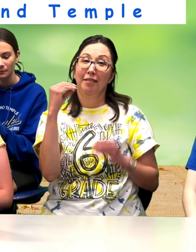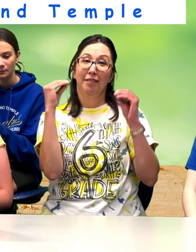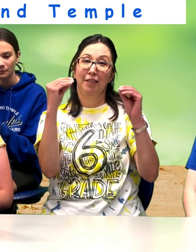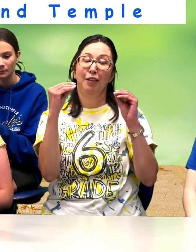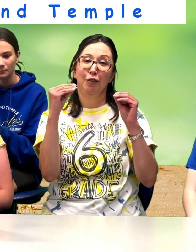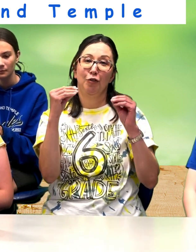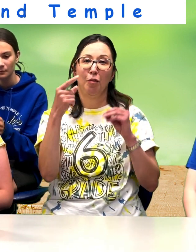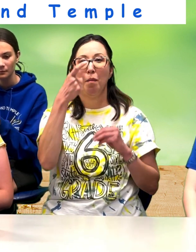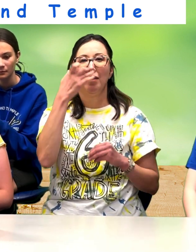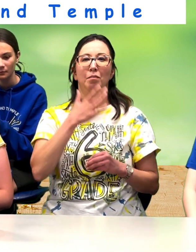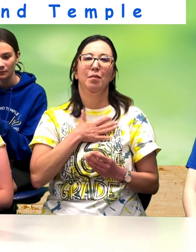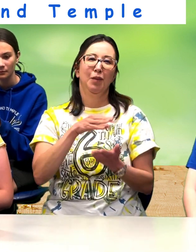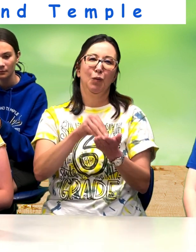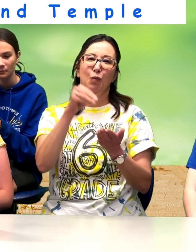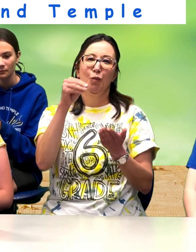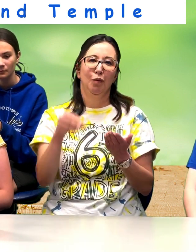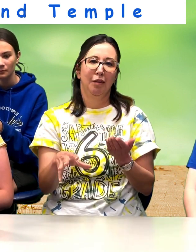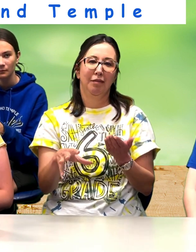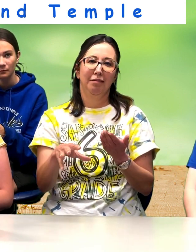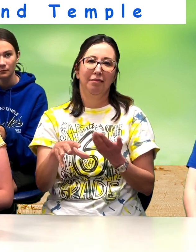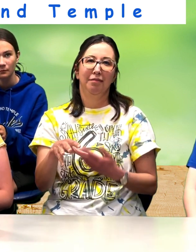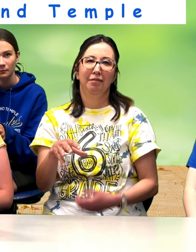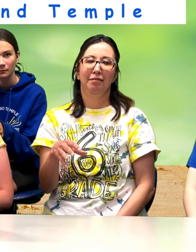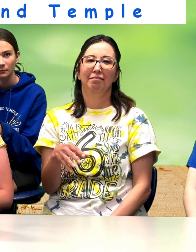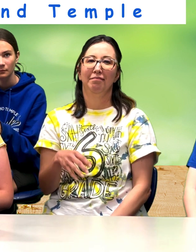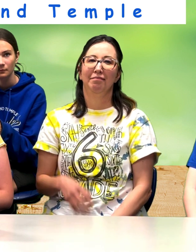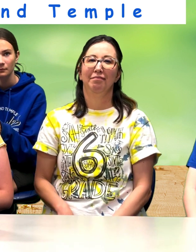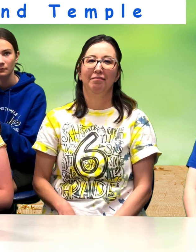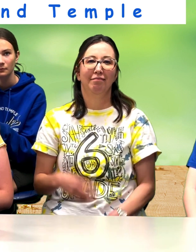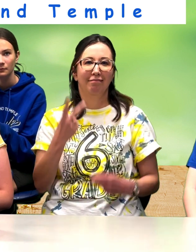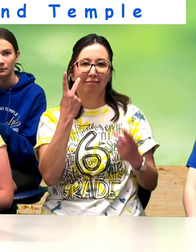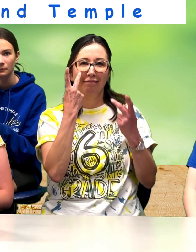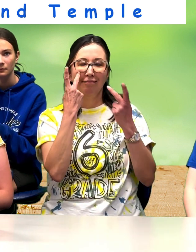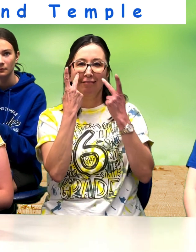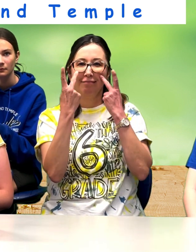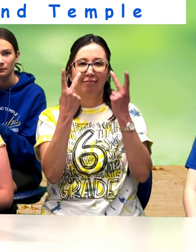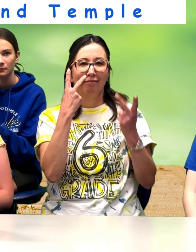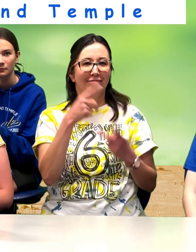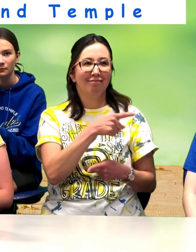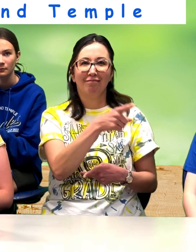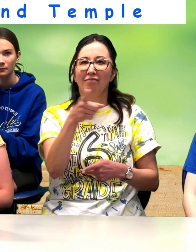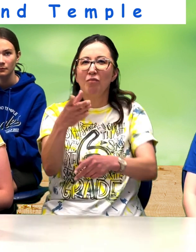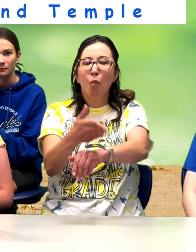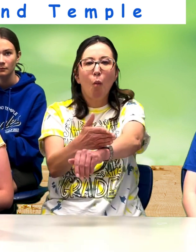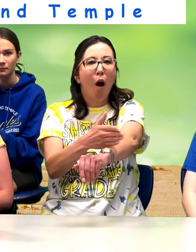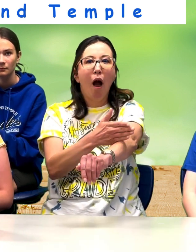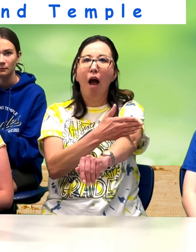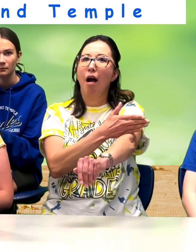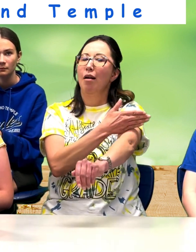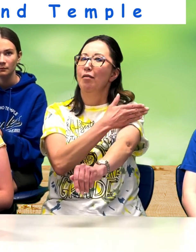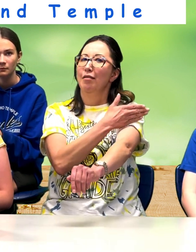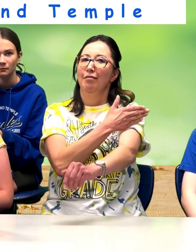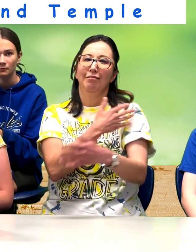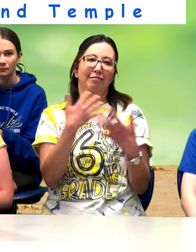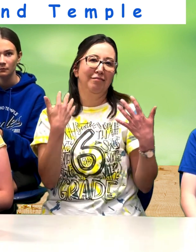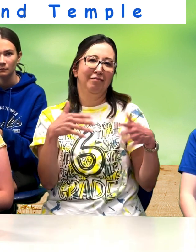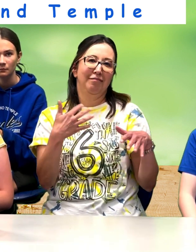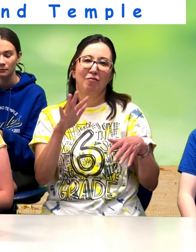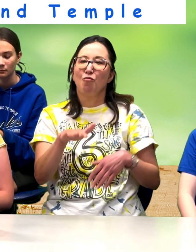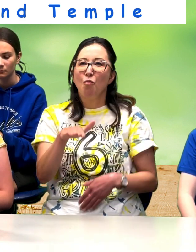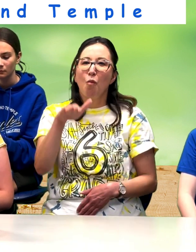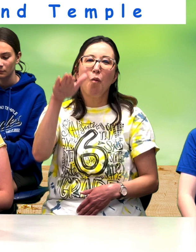Well, what do I love about teaching? I love about teaching is the fact my students, seeing them, the